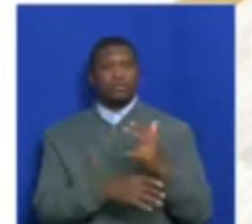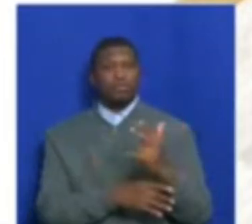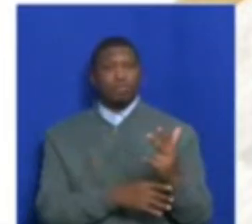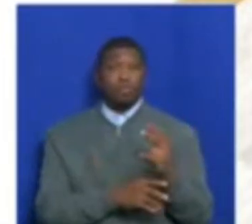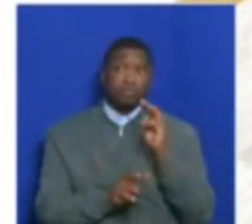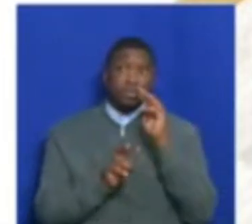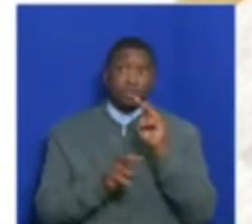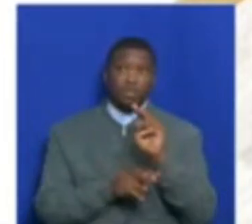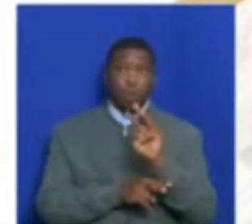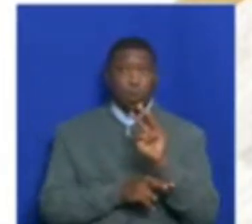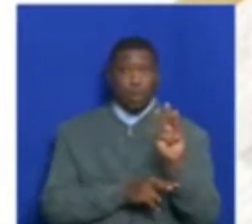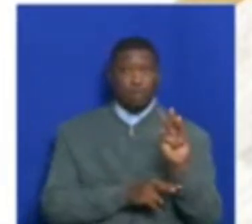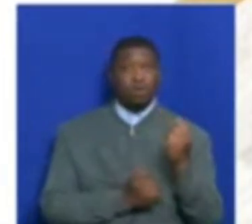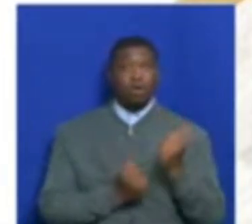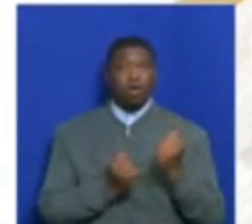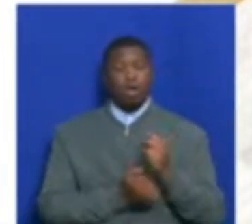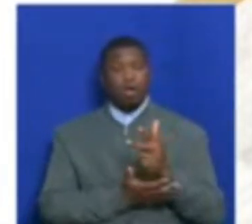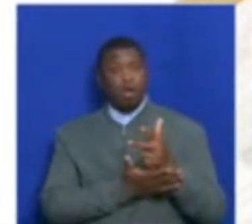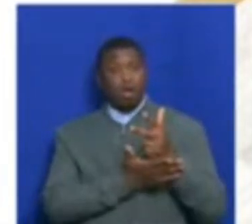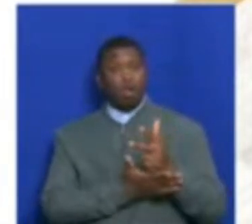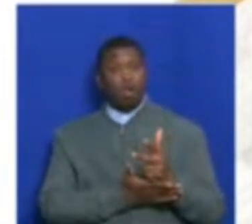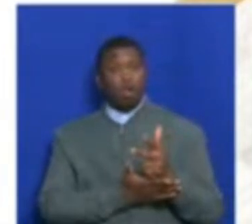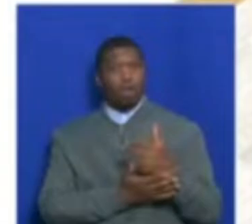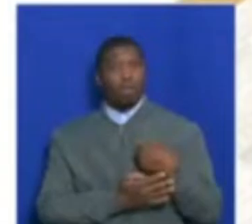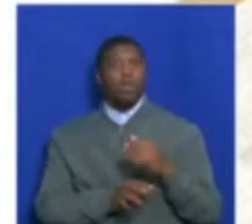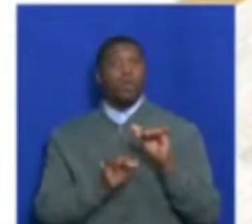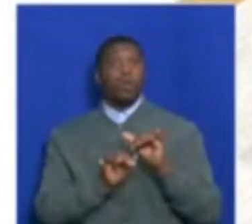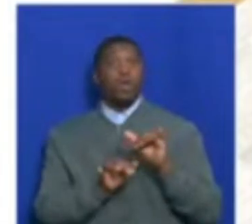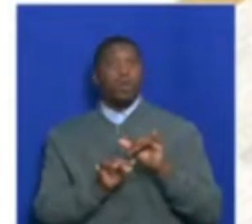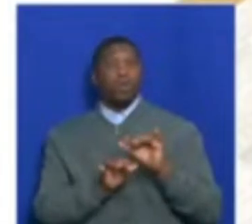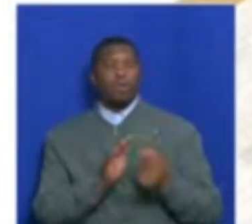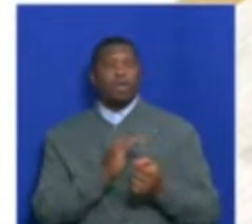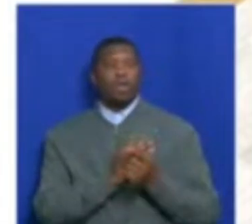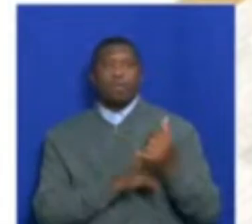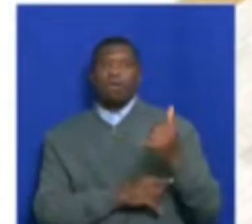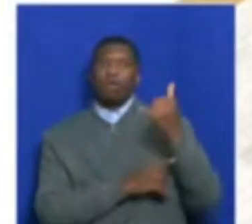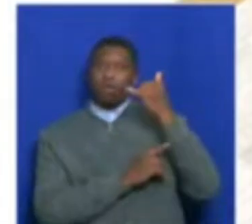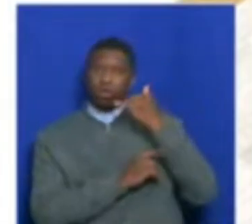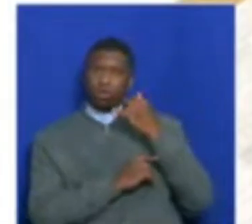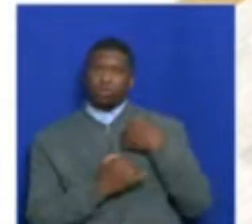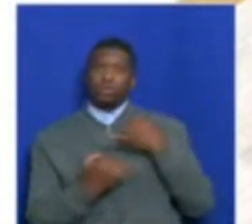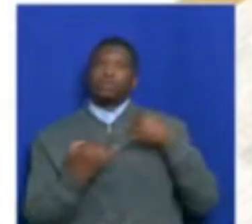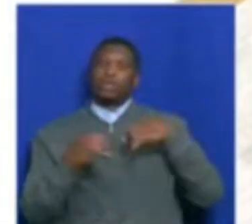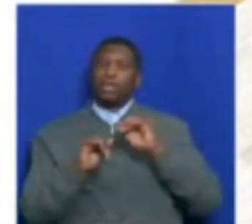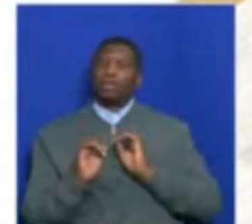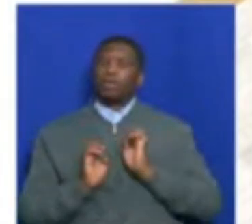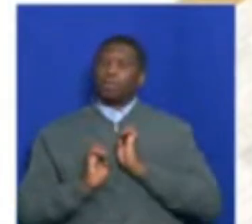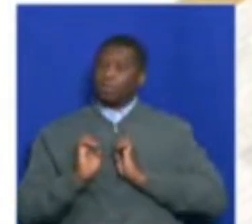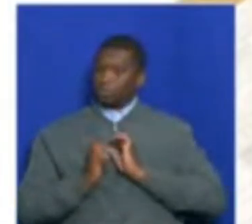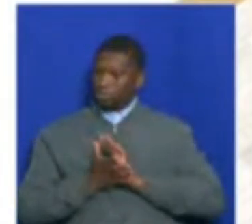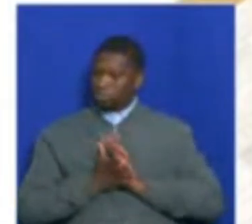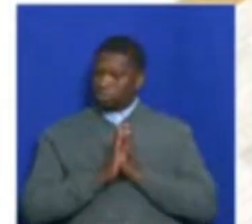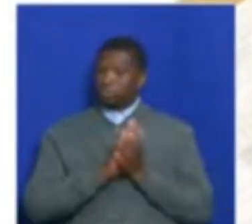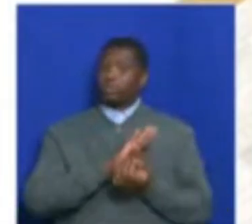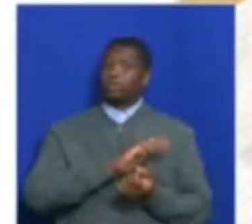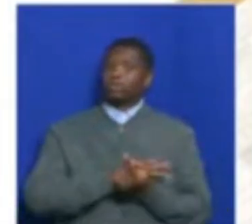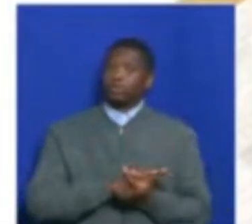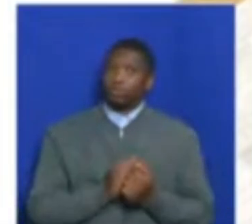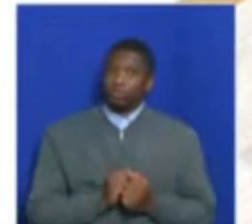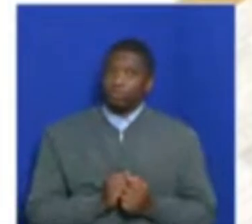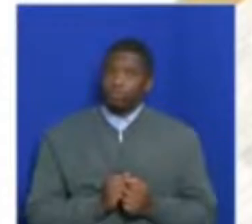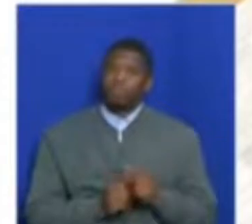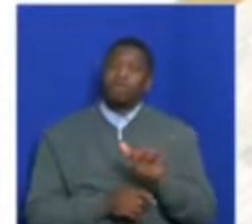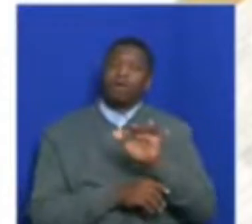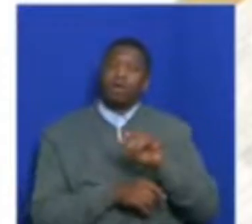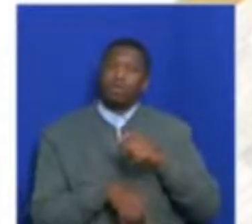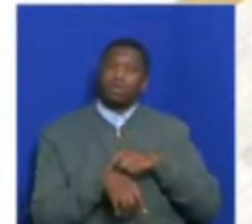vehicle in the driver's seat and waiting for the next call out. I was still emotionally disturbed. Around 14:30, I observed a